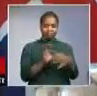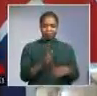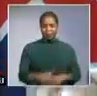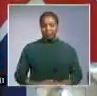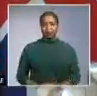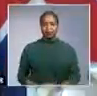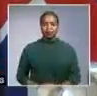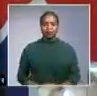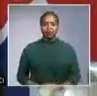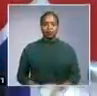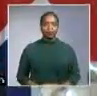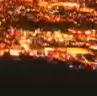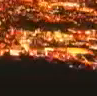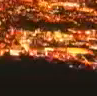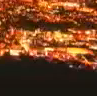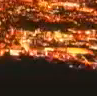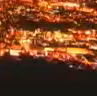ties.